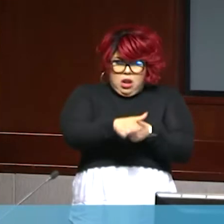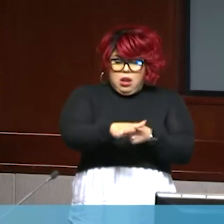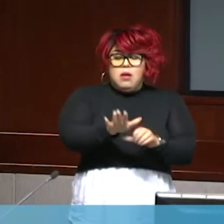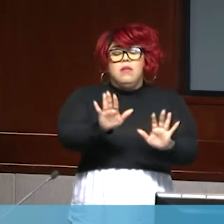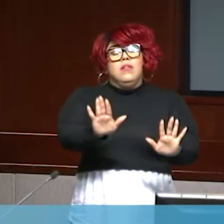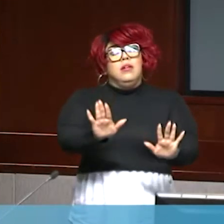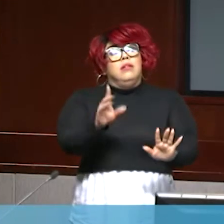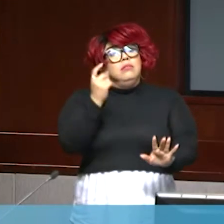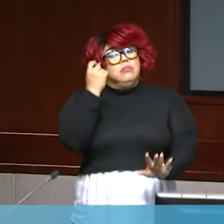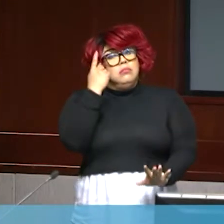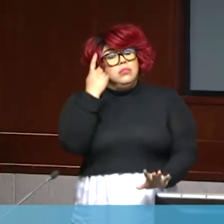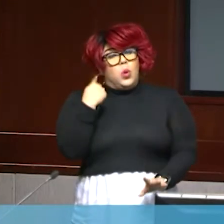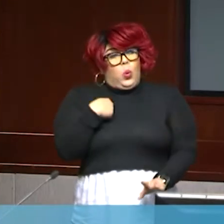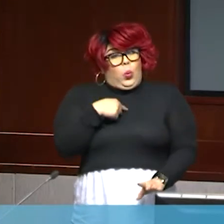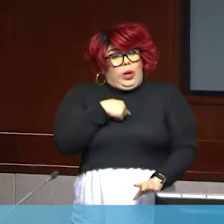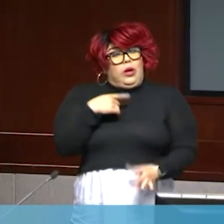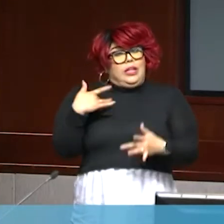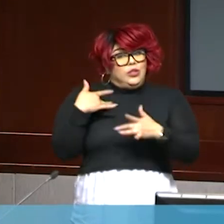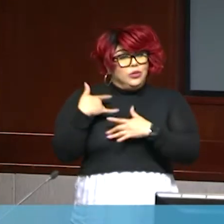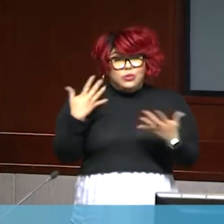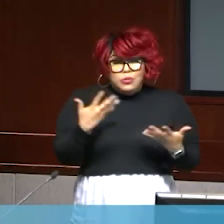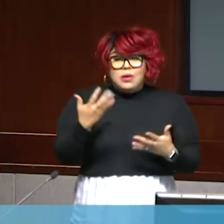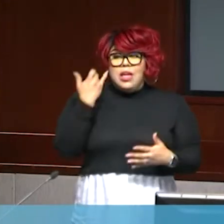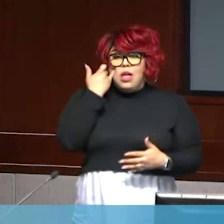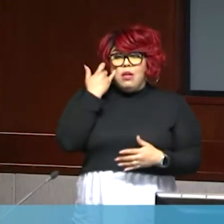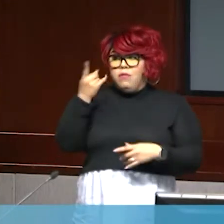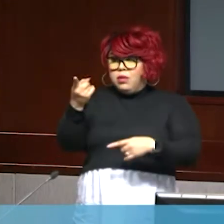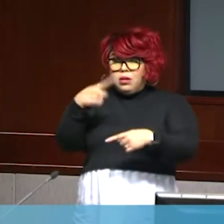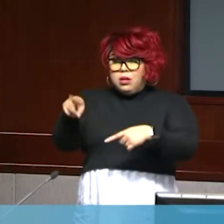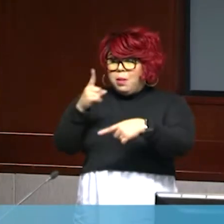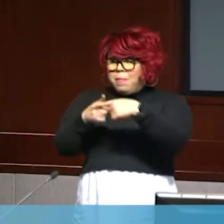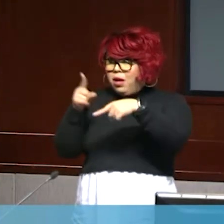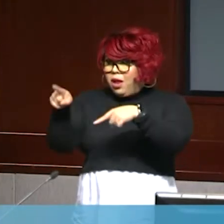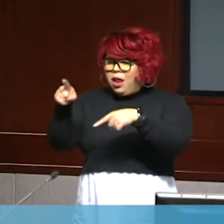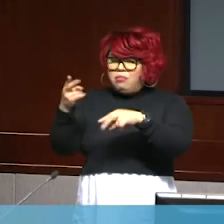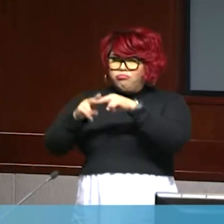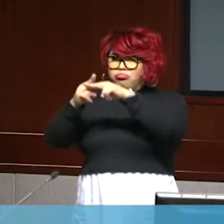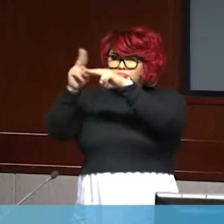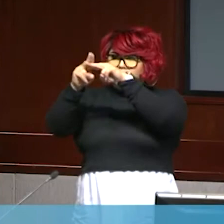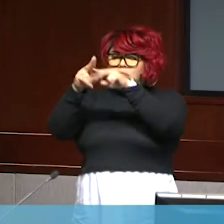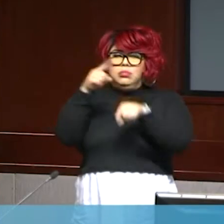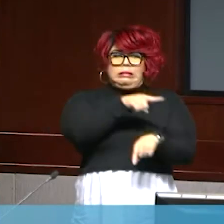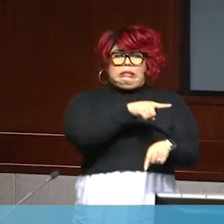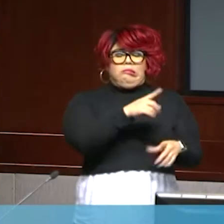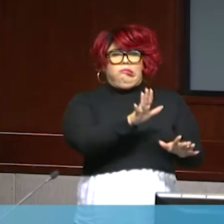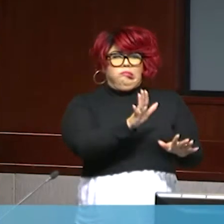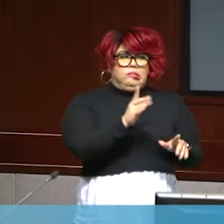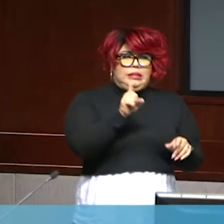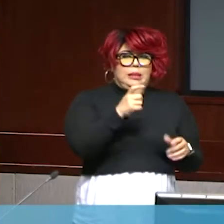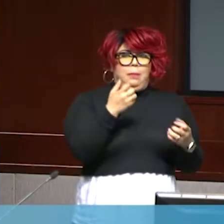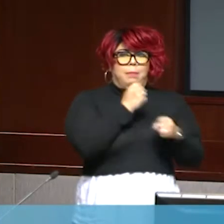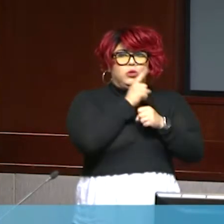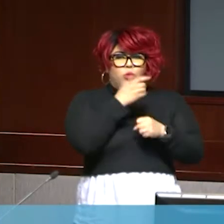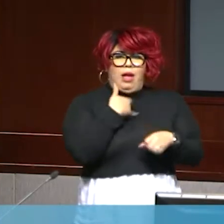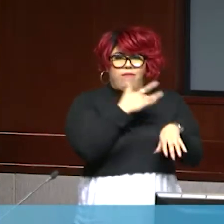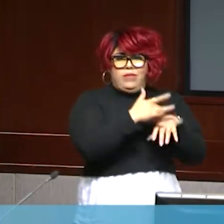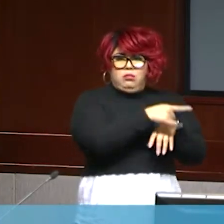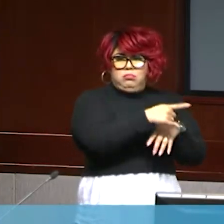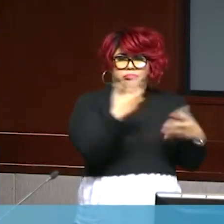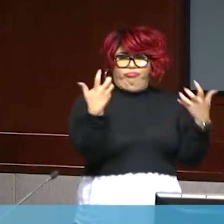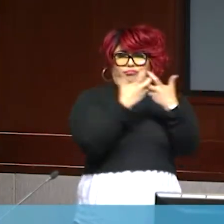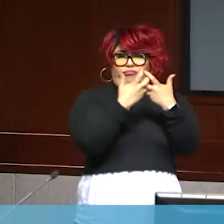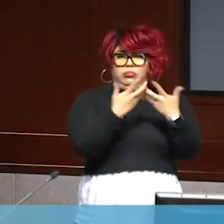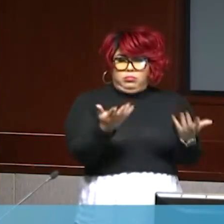in the future if cases increase, we need to make sure we have that capacity. It's something that we carefully monitor.